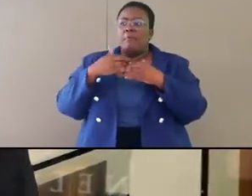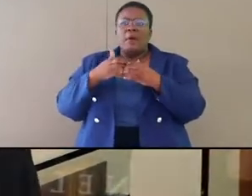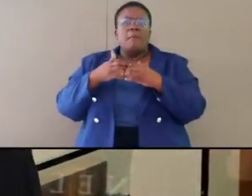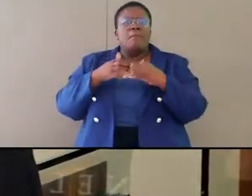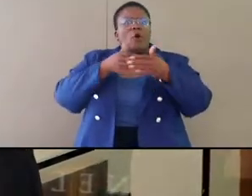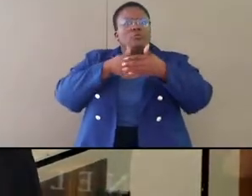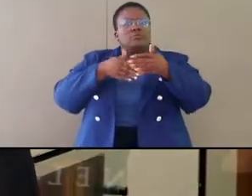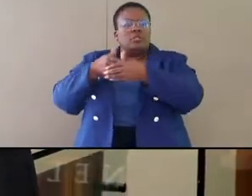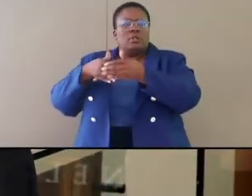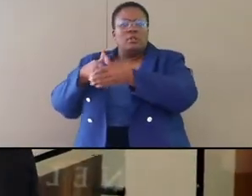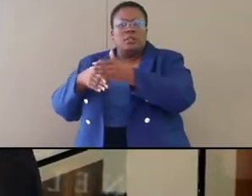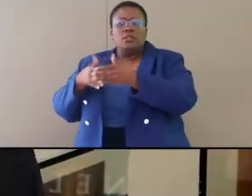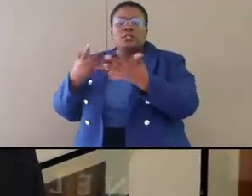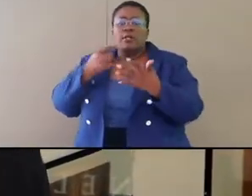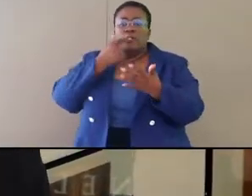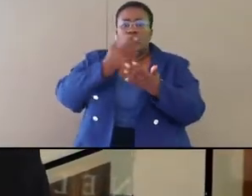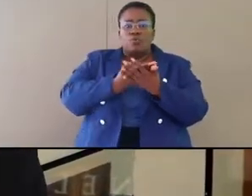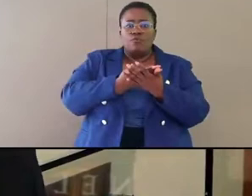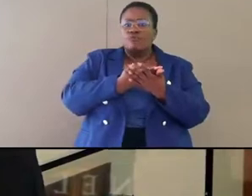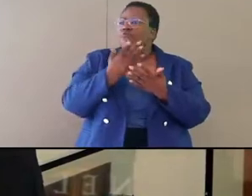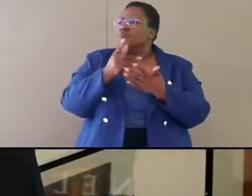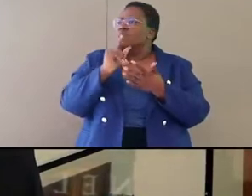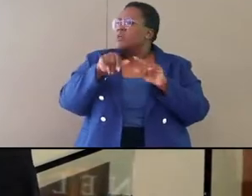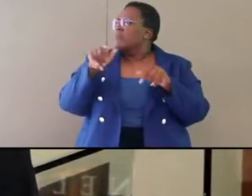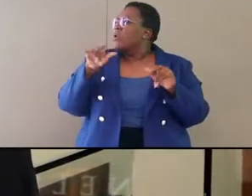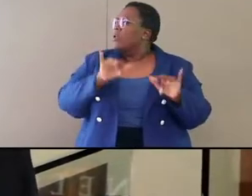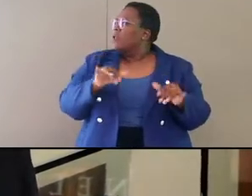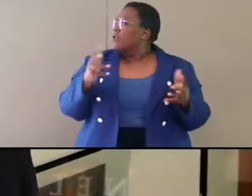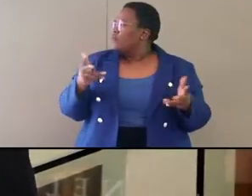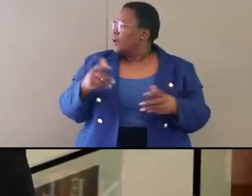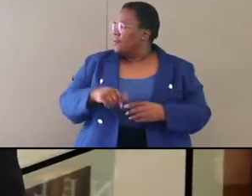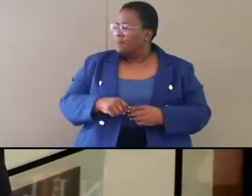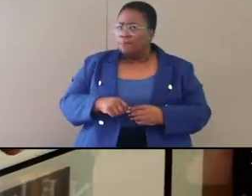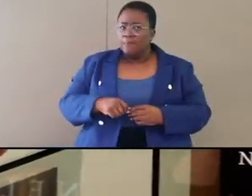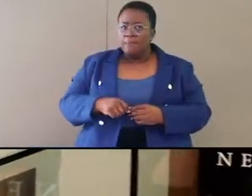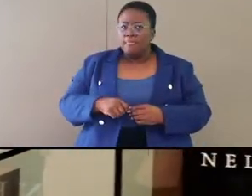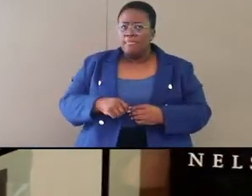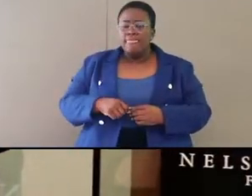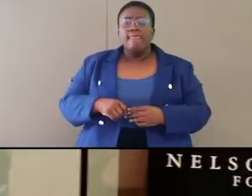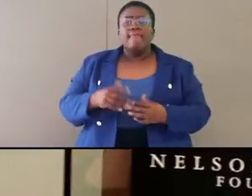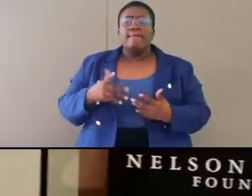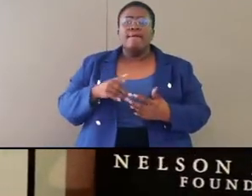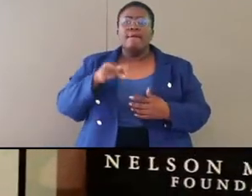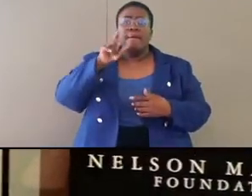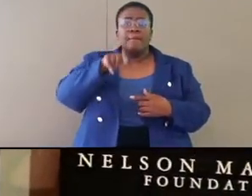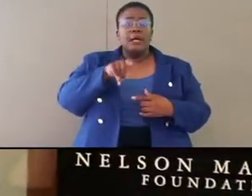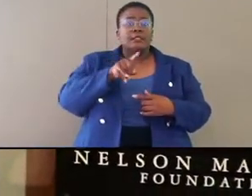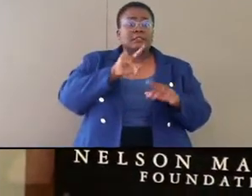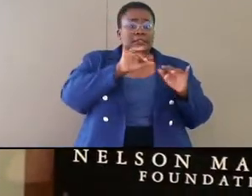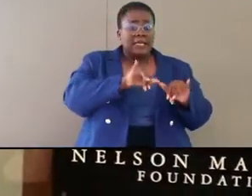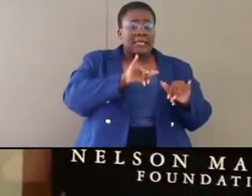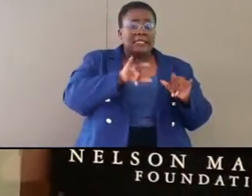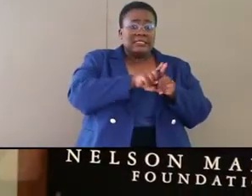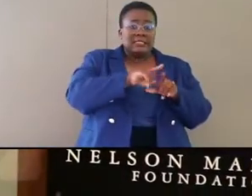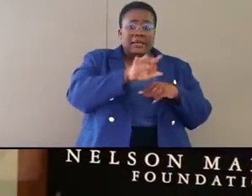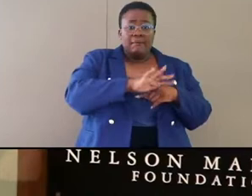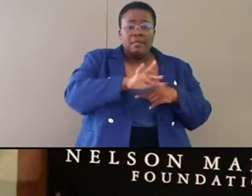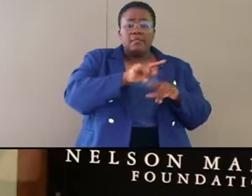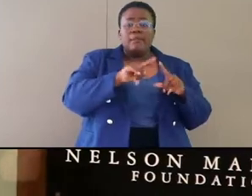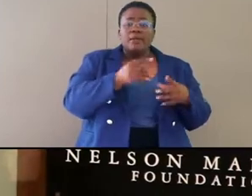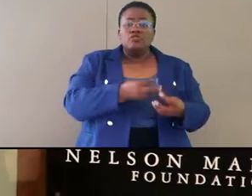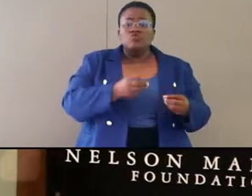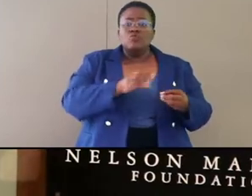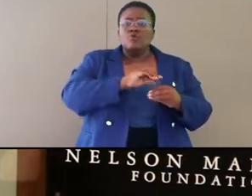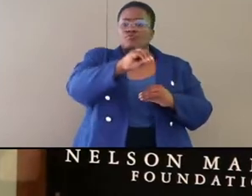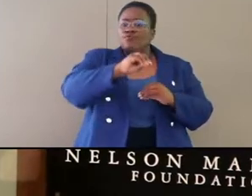They will have to prove where they live. How do you do that? They will have to stay in the same place. But actually, children often move between households.